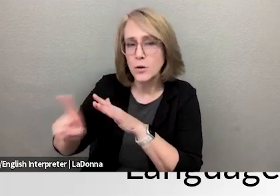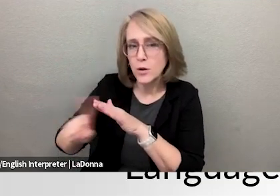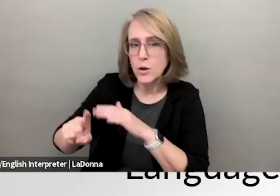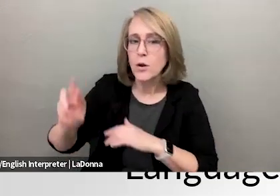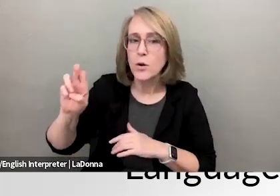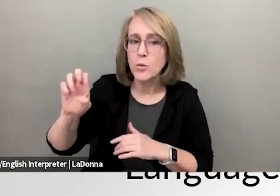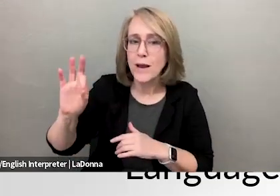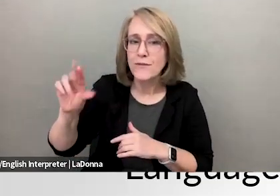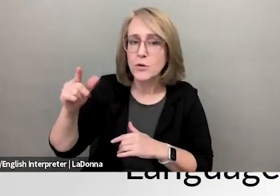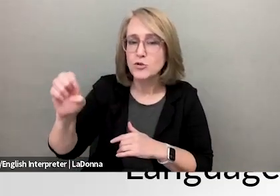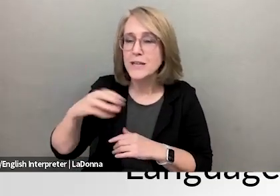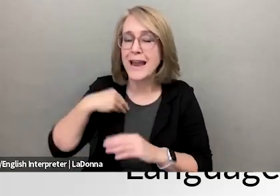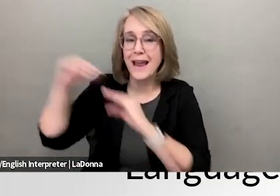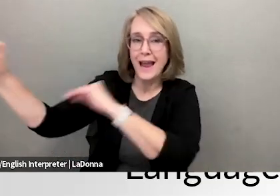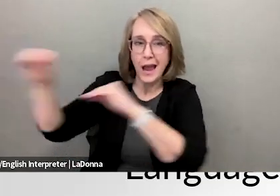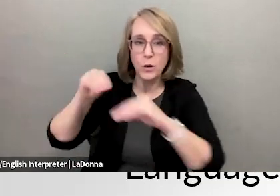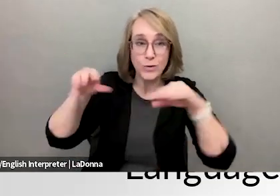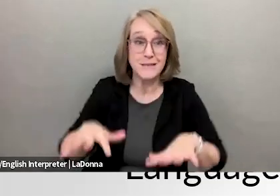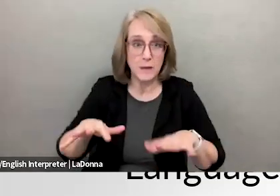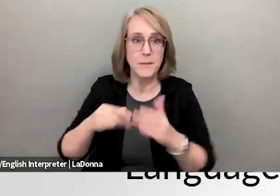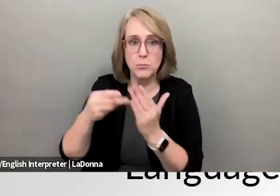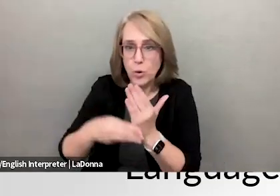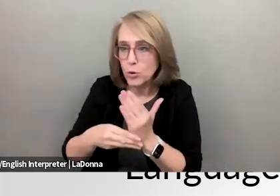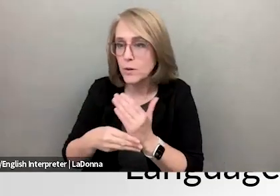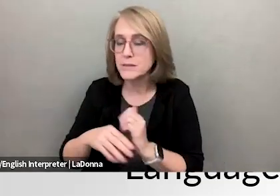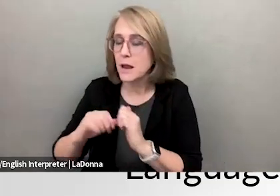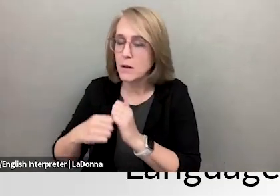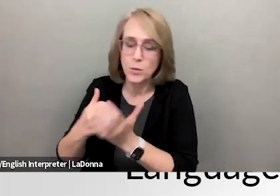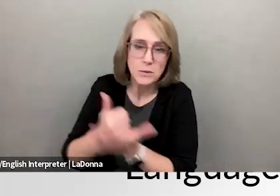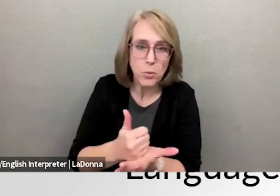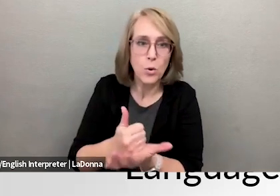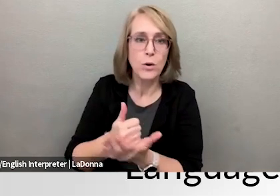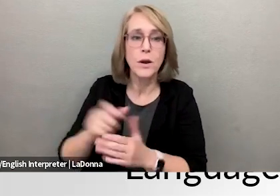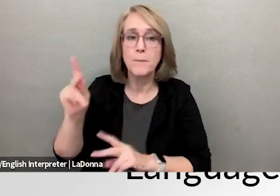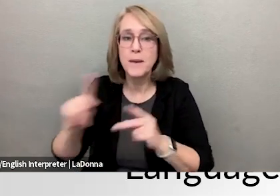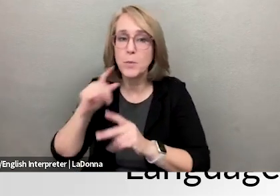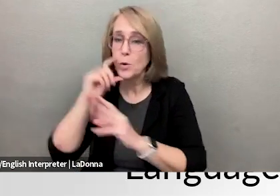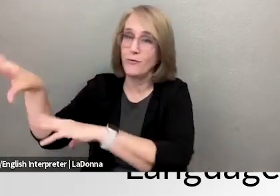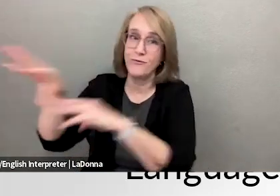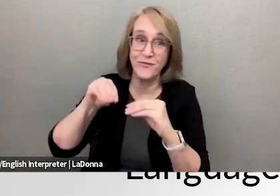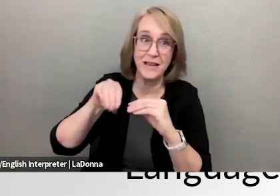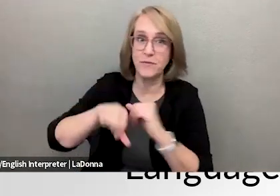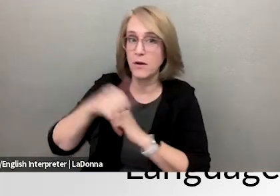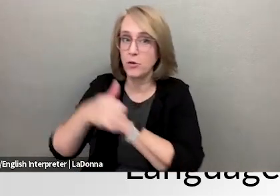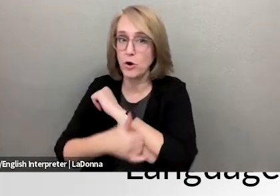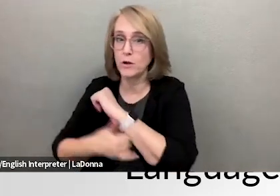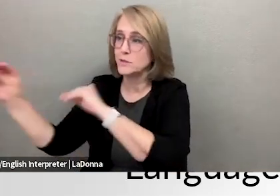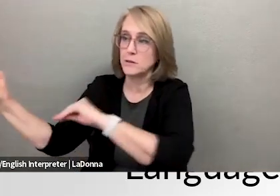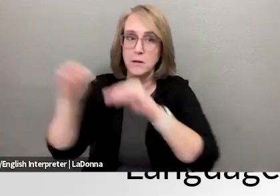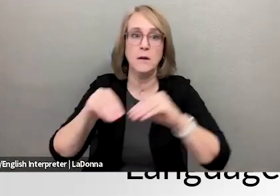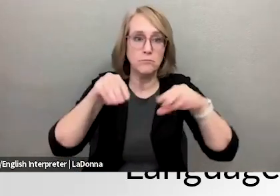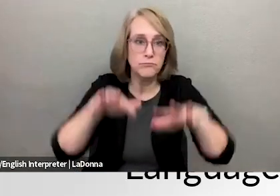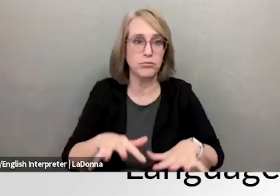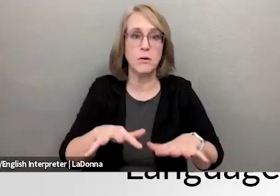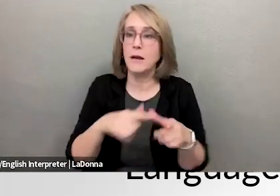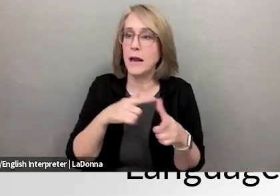programs to tap into, how can we support refugees who are interested in this healthcare